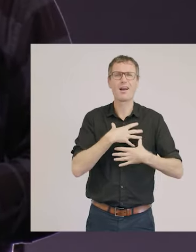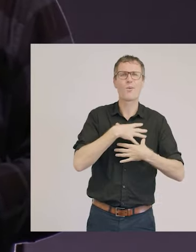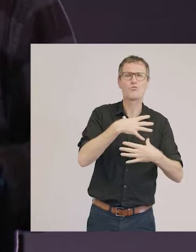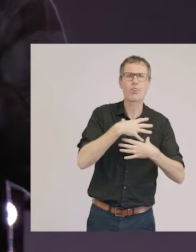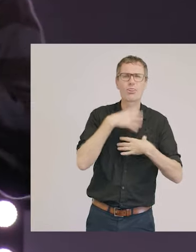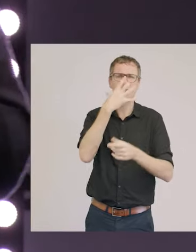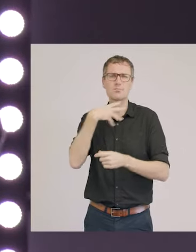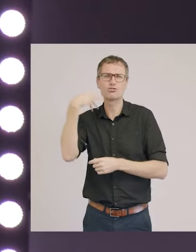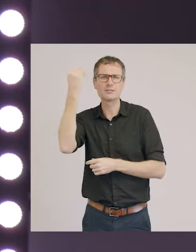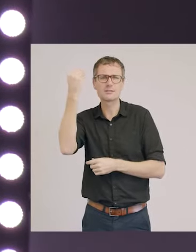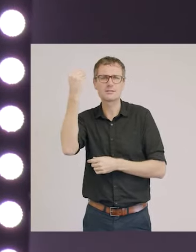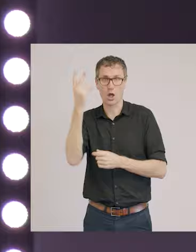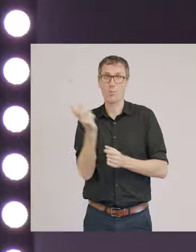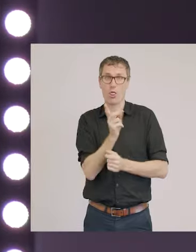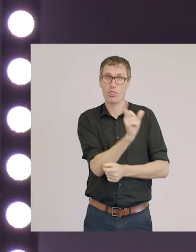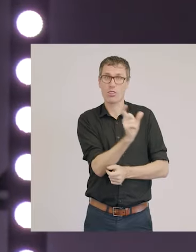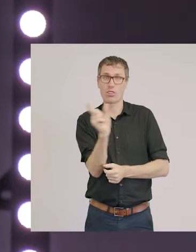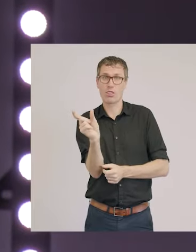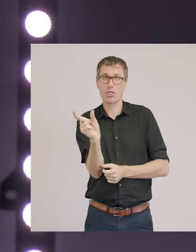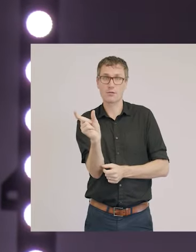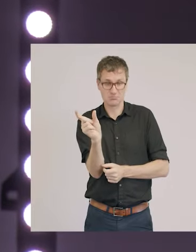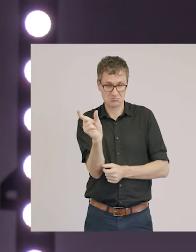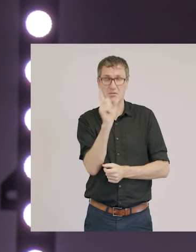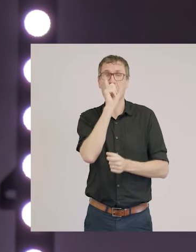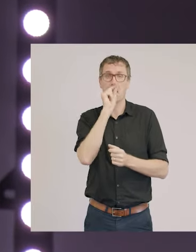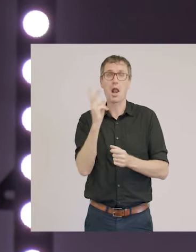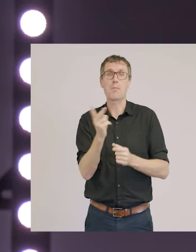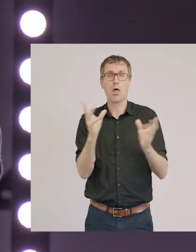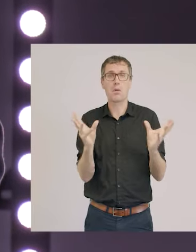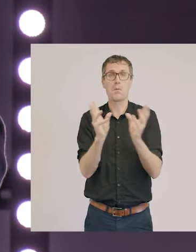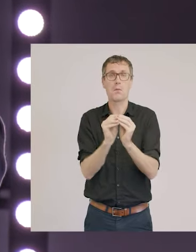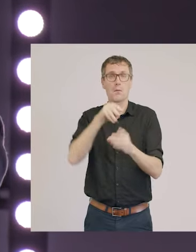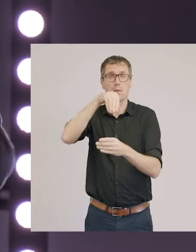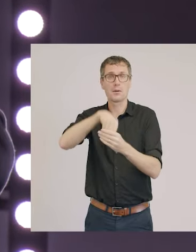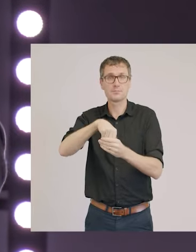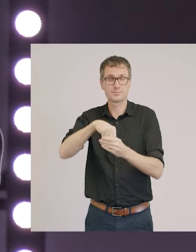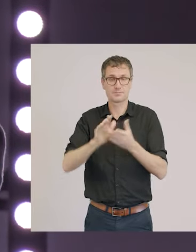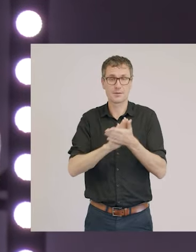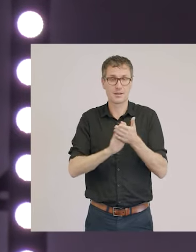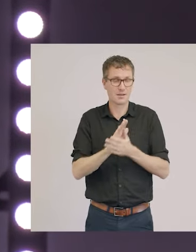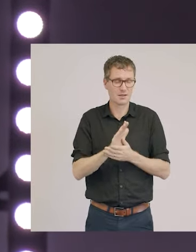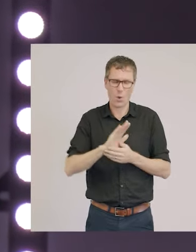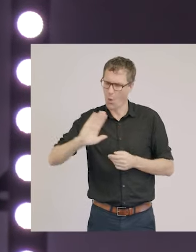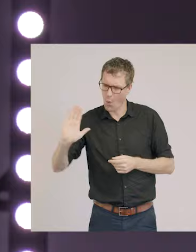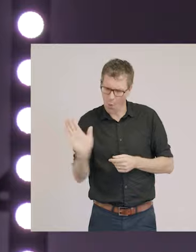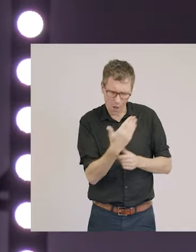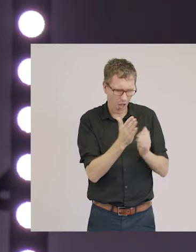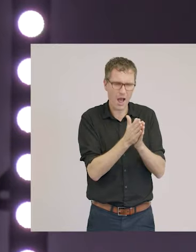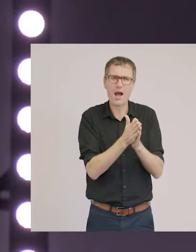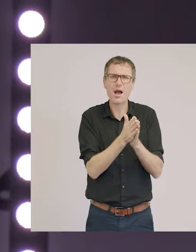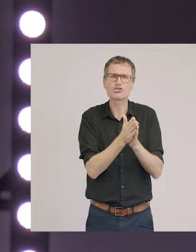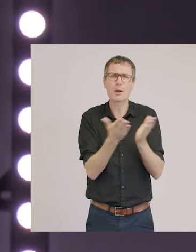the translators have to look at the context to know whether it's saying spirit or whether it's saying breath. But in this case, you can say either. It's